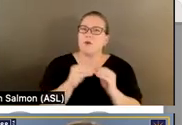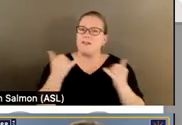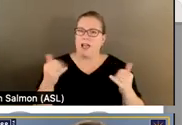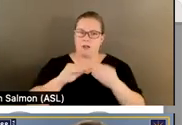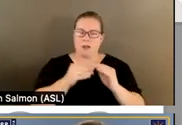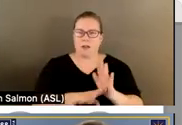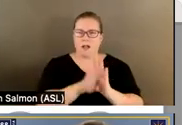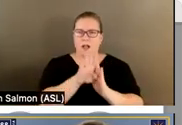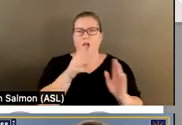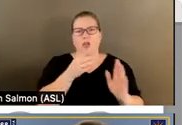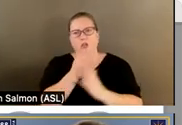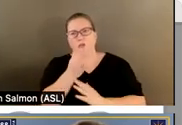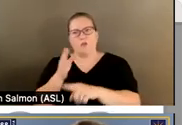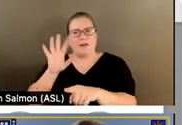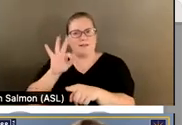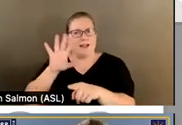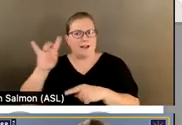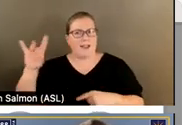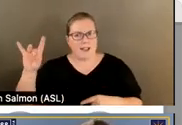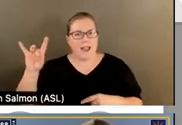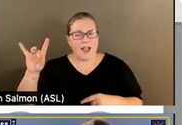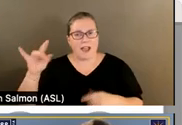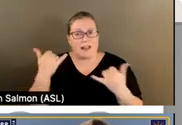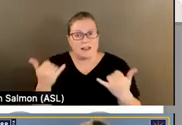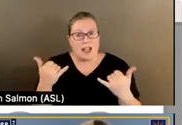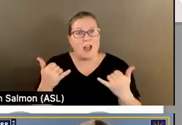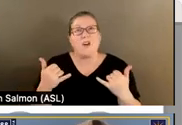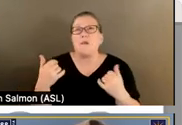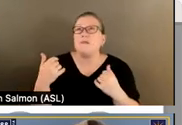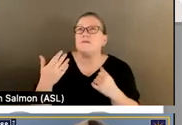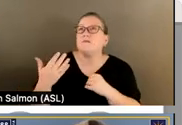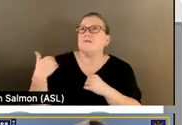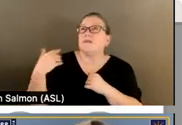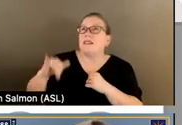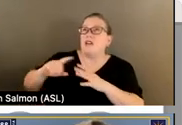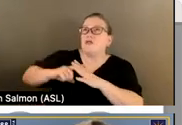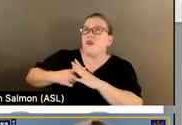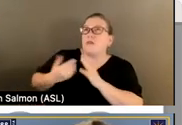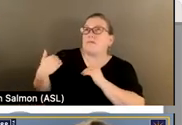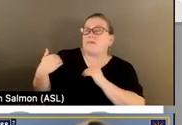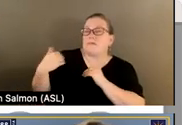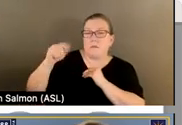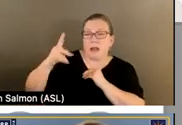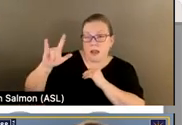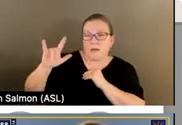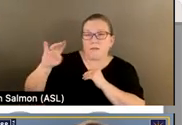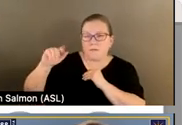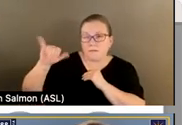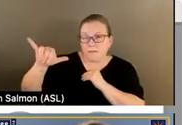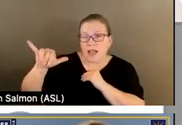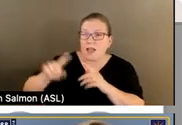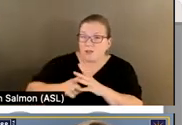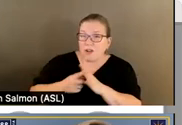the 988 or National Suicide Prevention line as far back as April and May of 2022. Next slide,